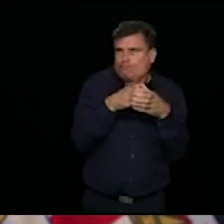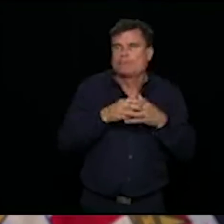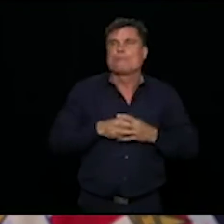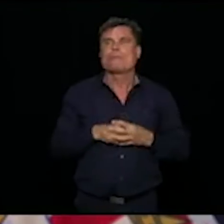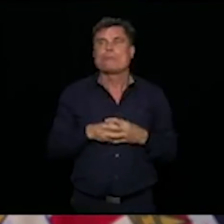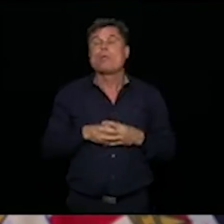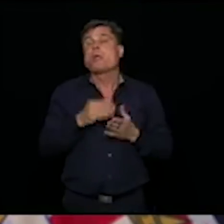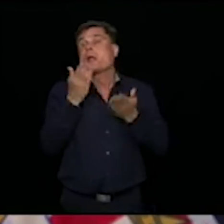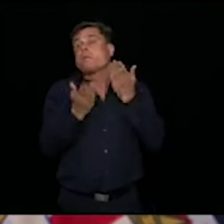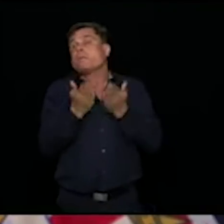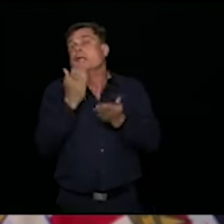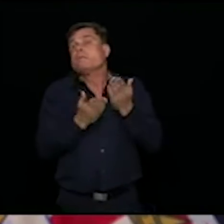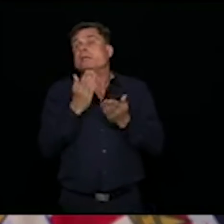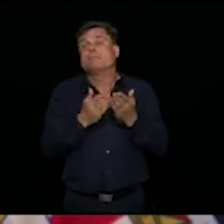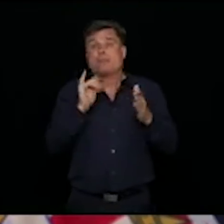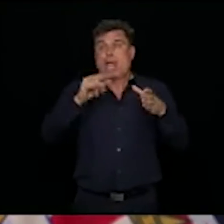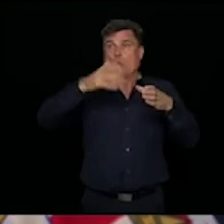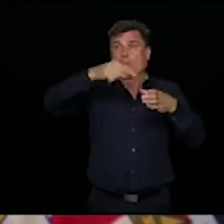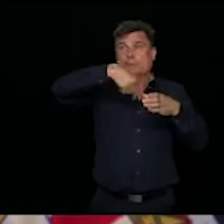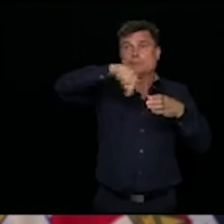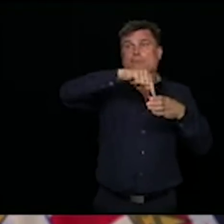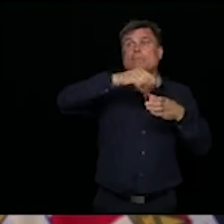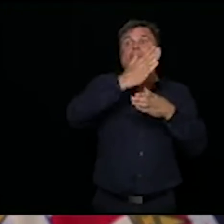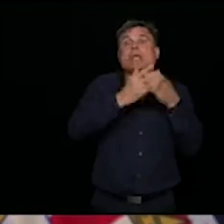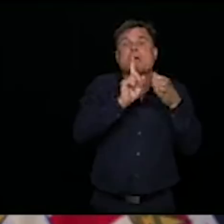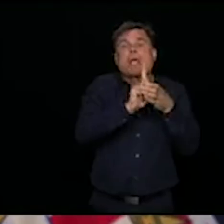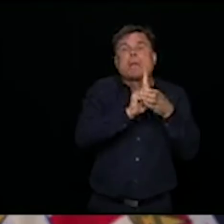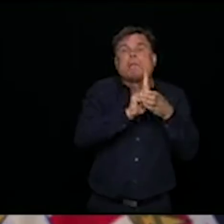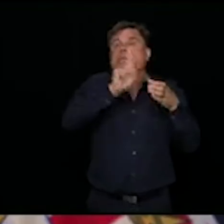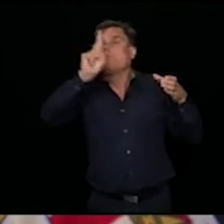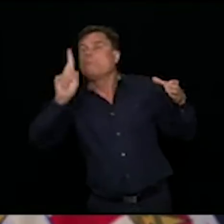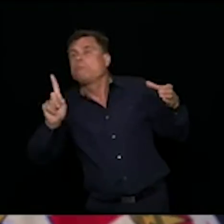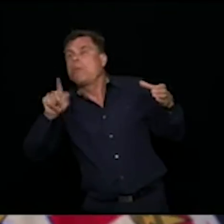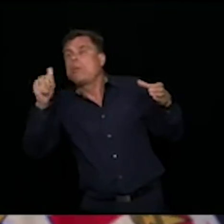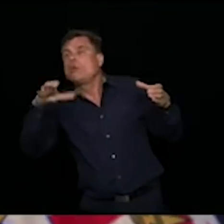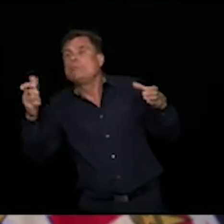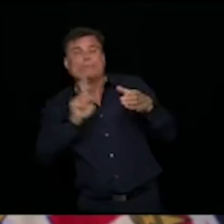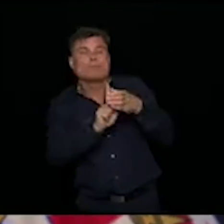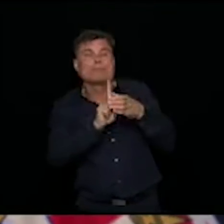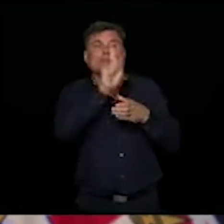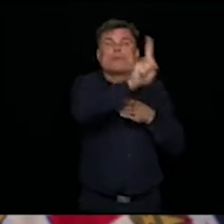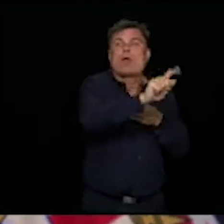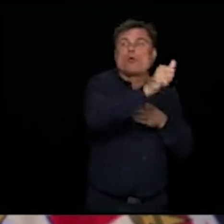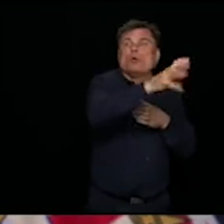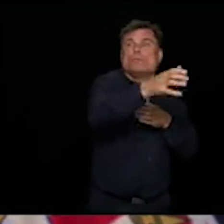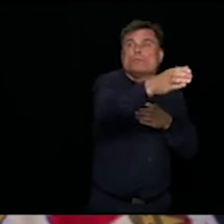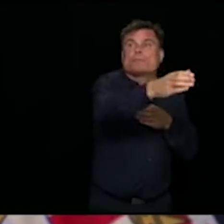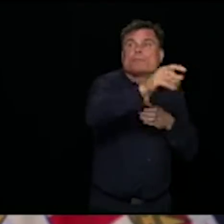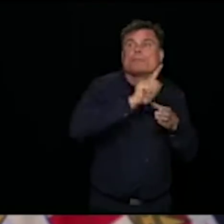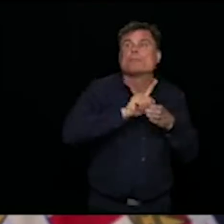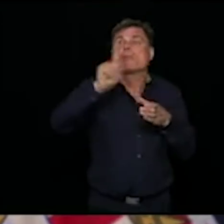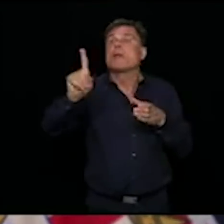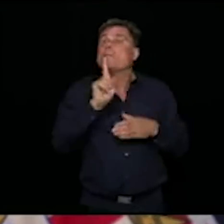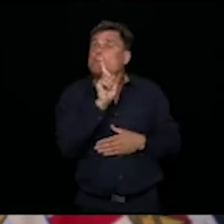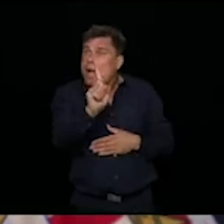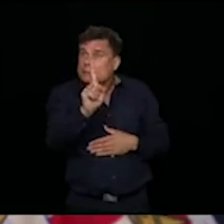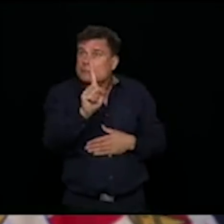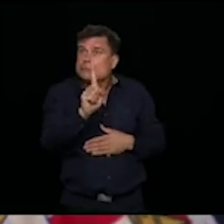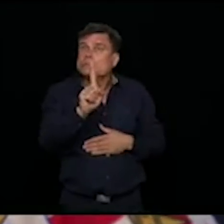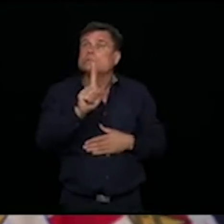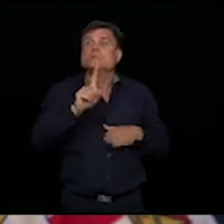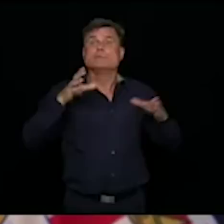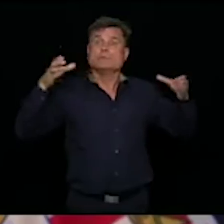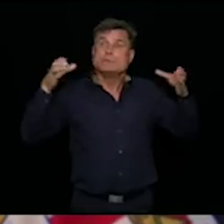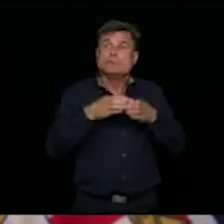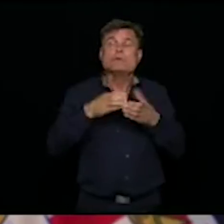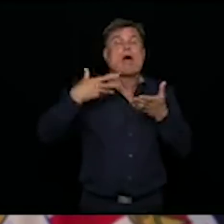as possible throughout the school year. And while they may not be in the same classroom, learning groups will be able to connect with each